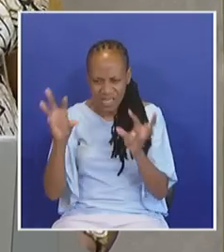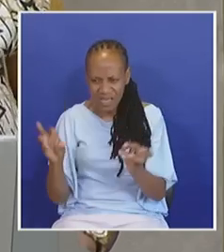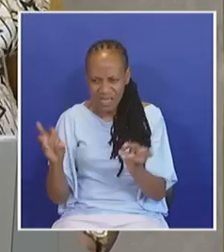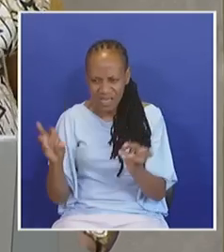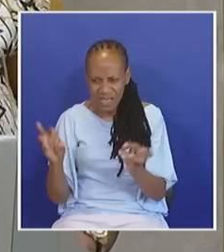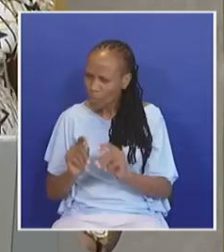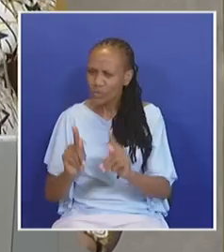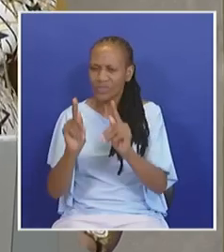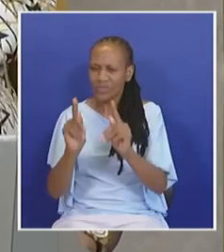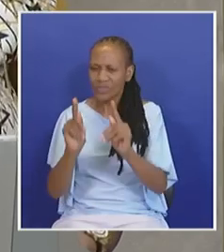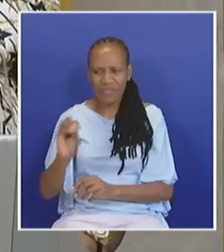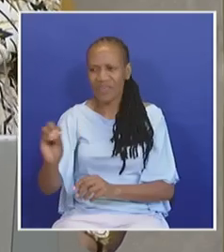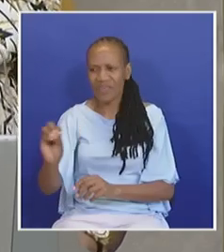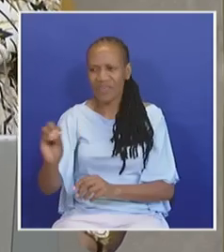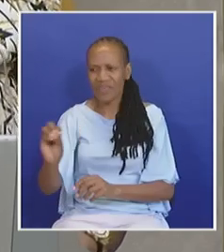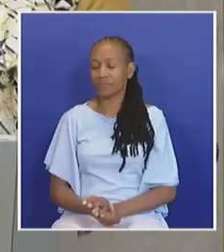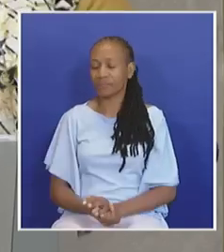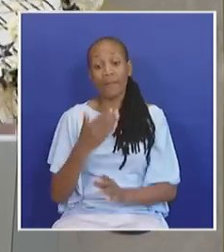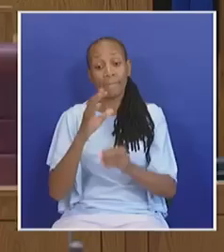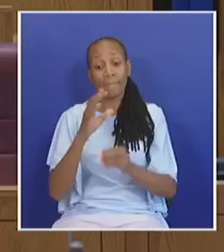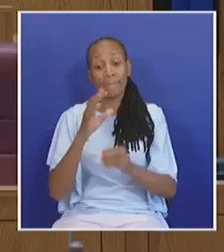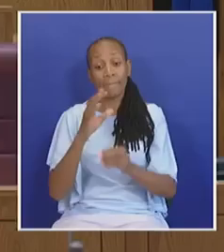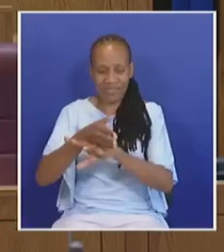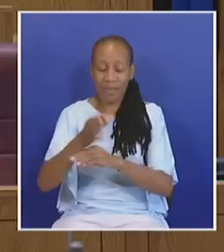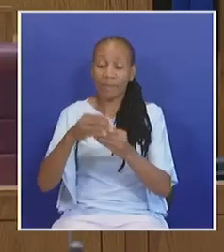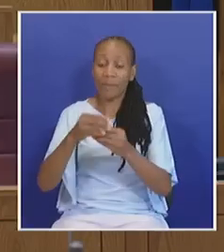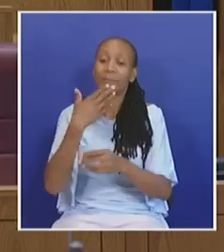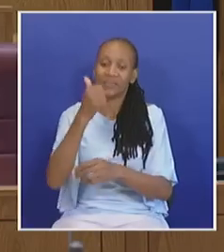Honorable Dlamini, please take your seat. Honorable Esak.